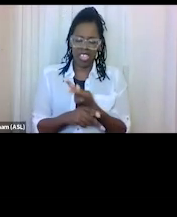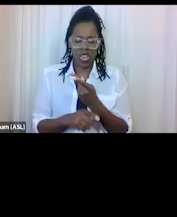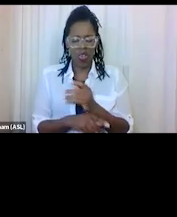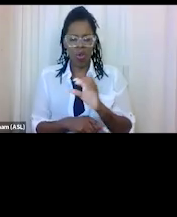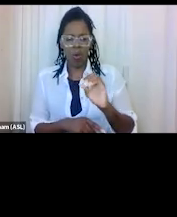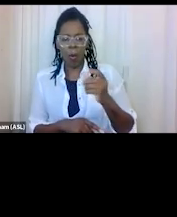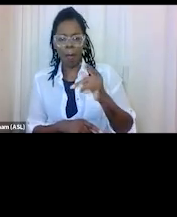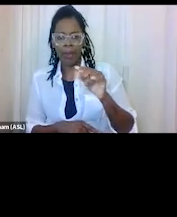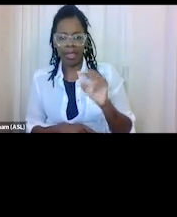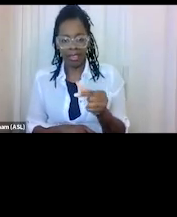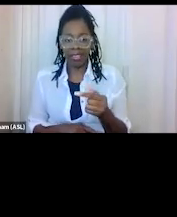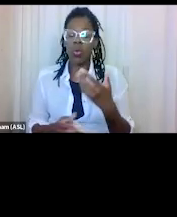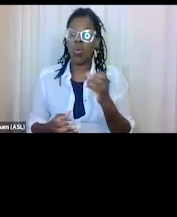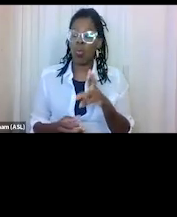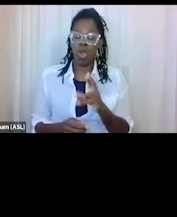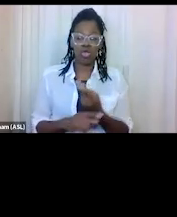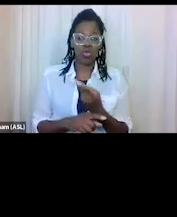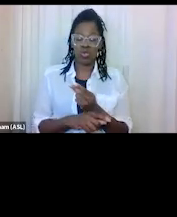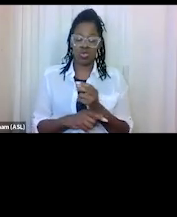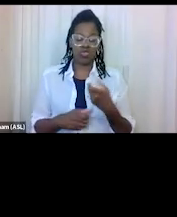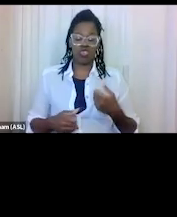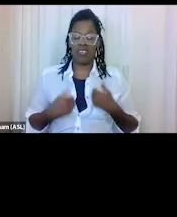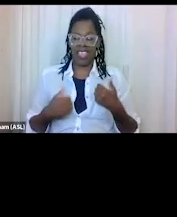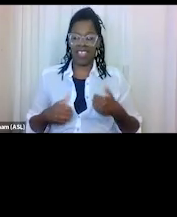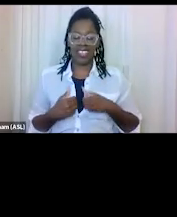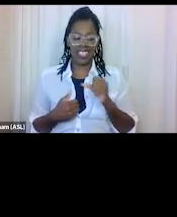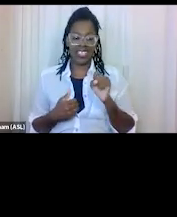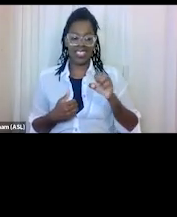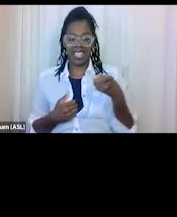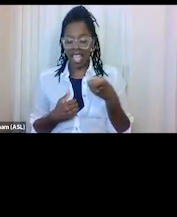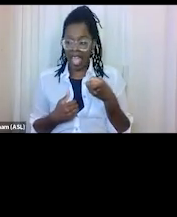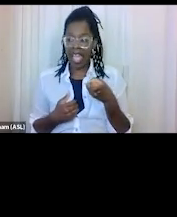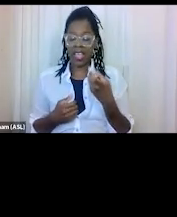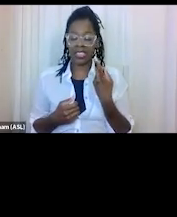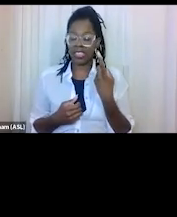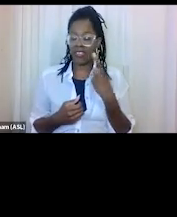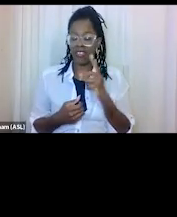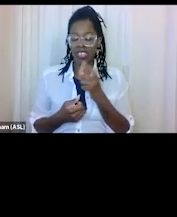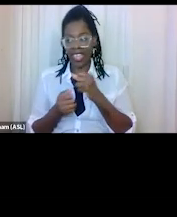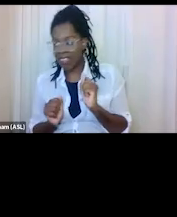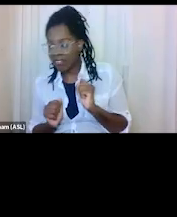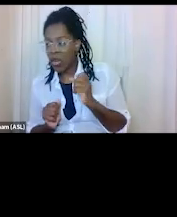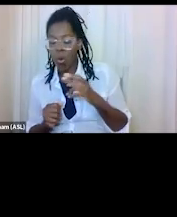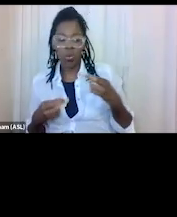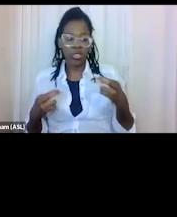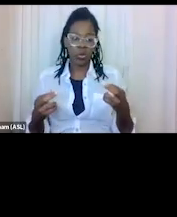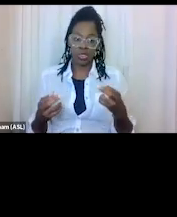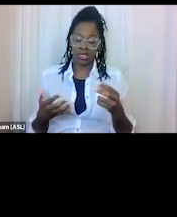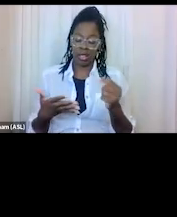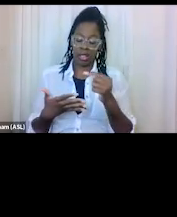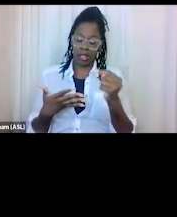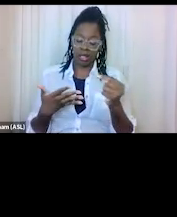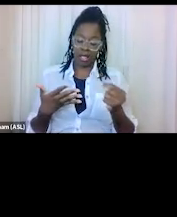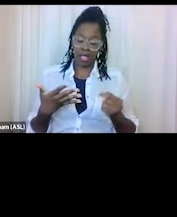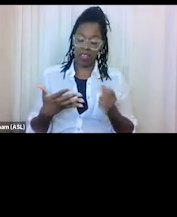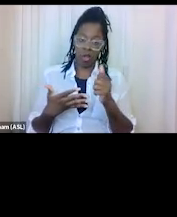may have had to use survival sex to obtain necessary resources or to keep themselves physically safe. And so this constellation of factors